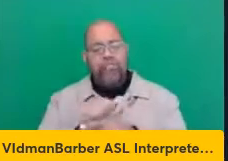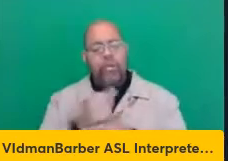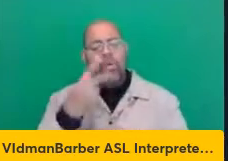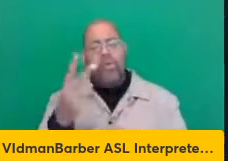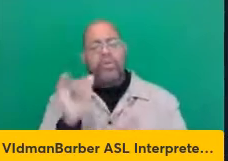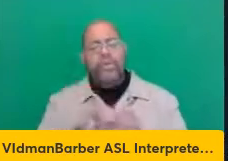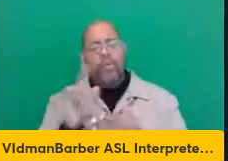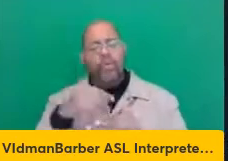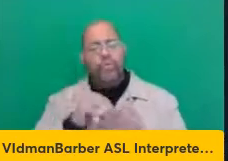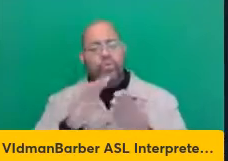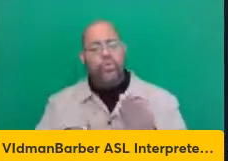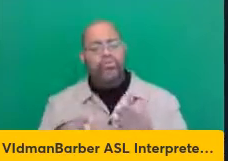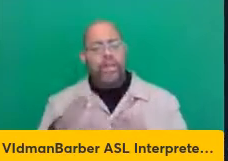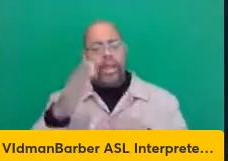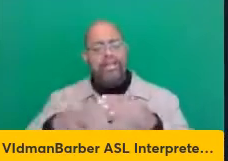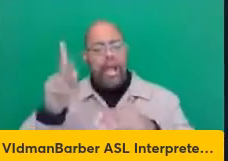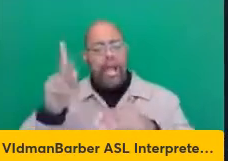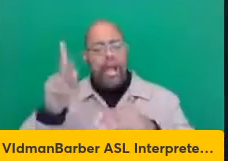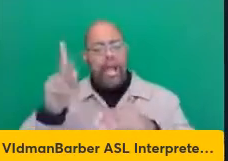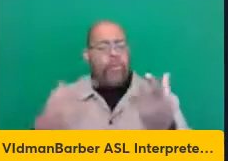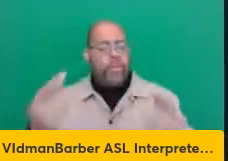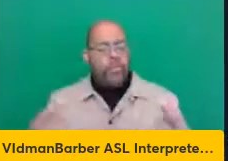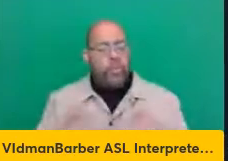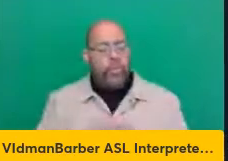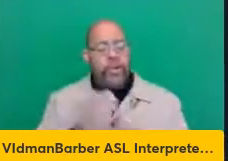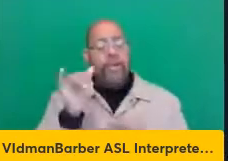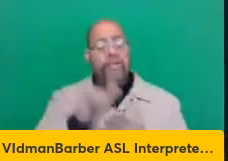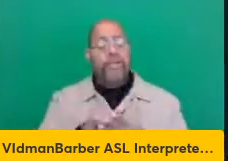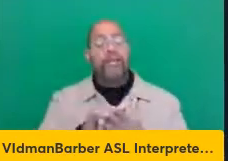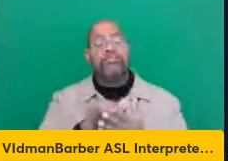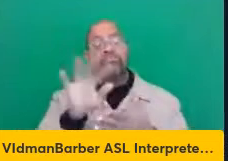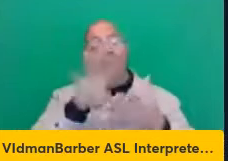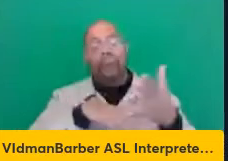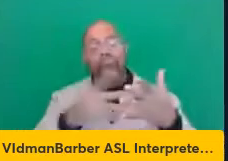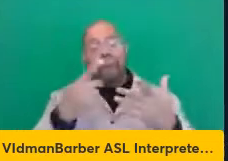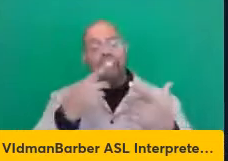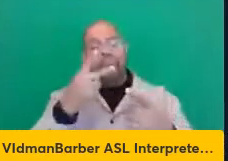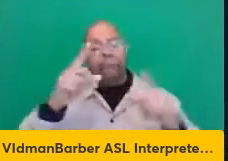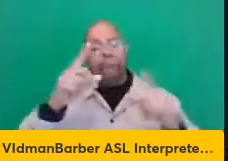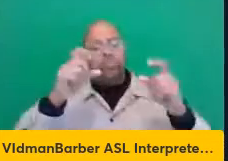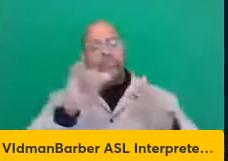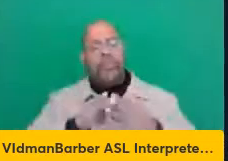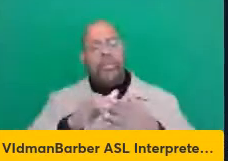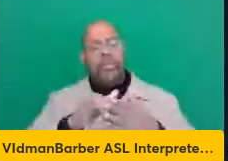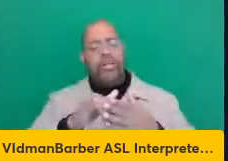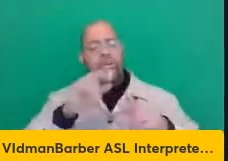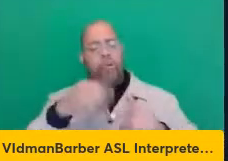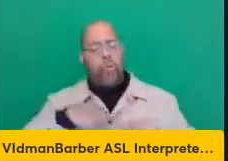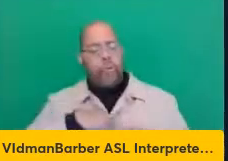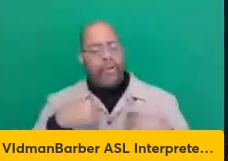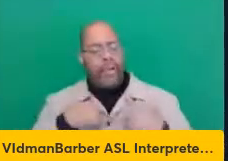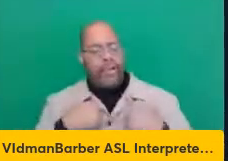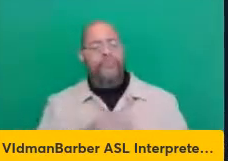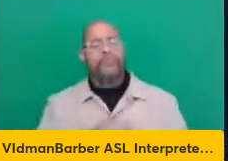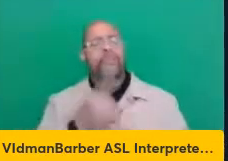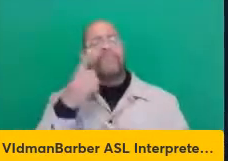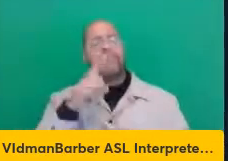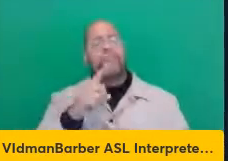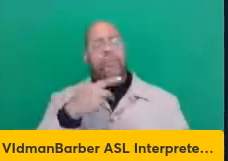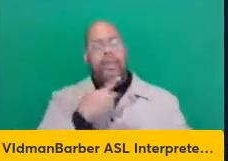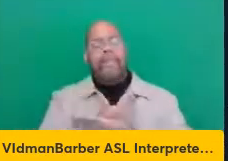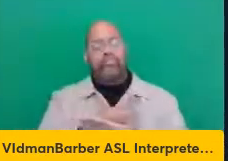where our students have gone and what they are doing. And this is just a snapshot of the responses we've had for the